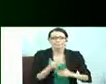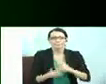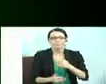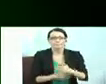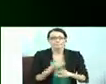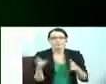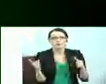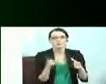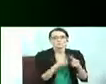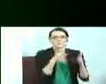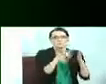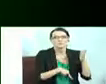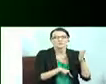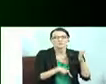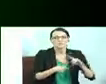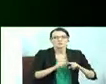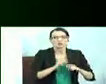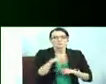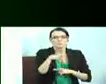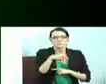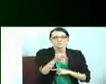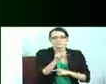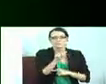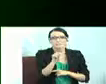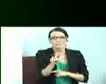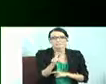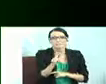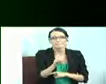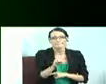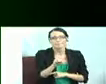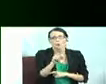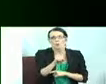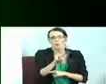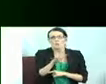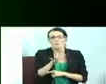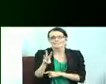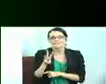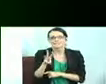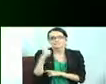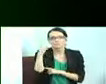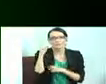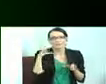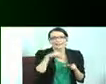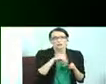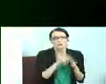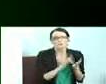Our first reading this morning is from Psalm 146 from the Inclusive Bible.